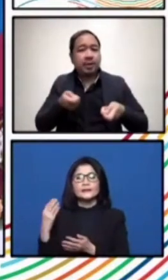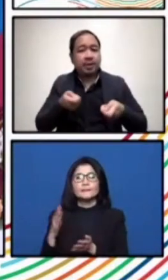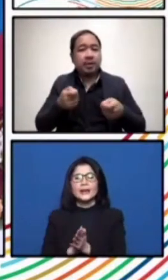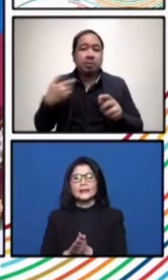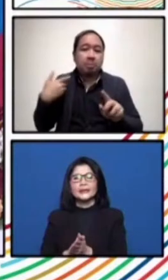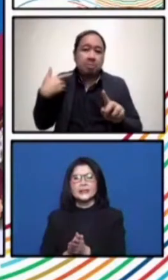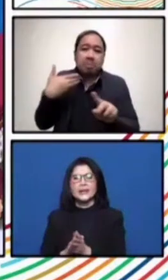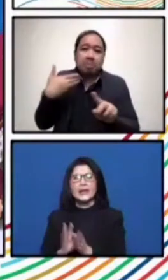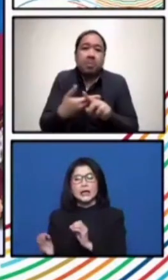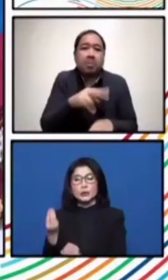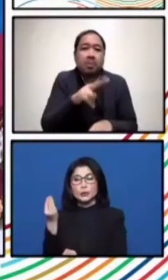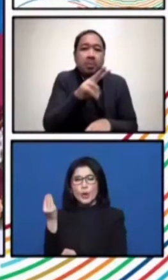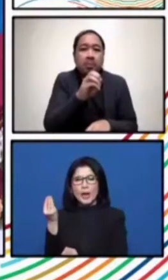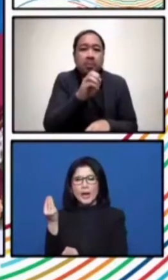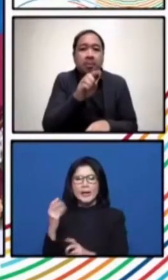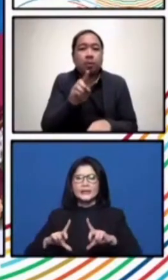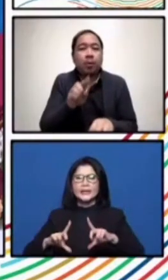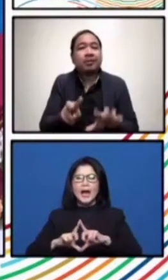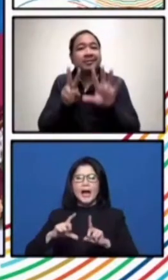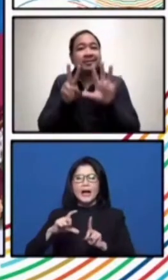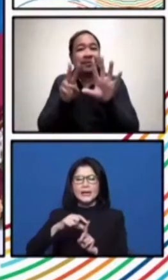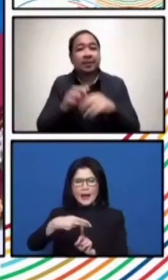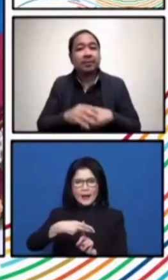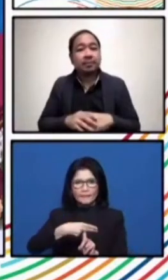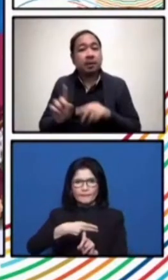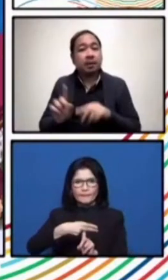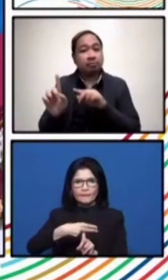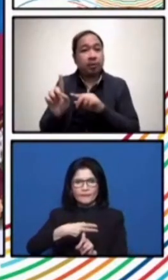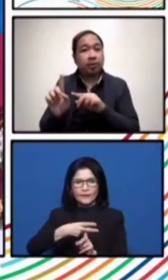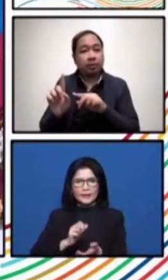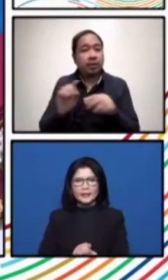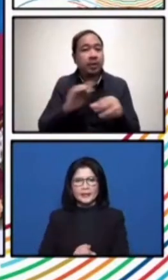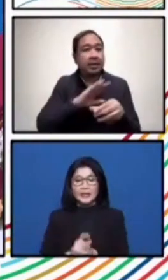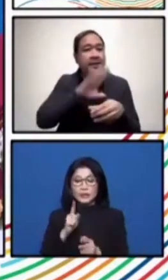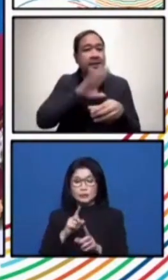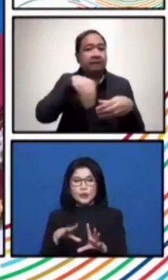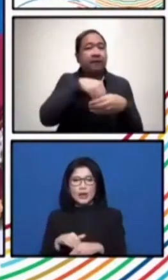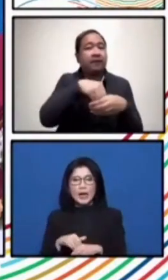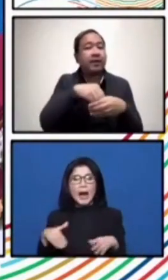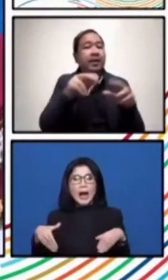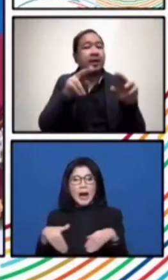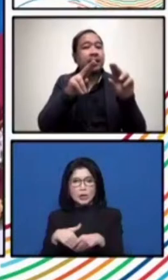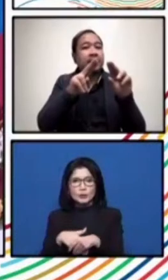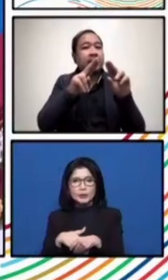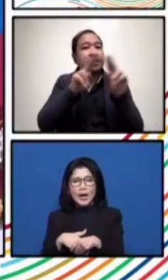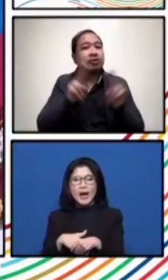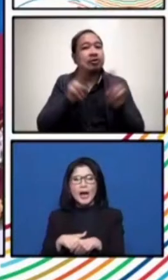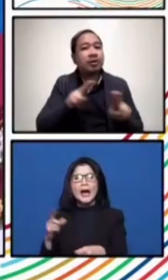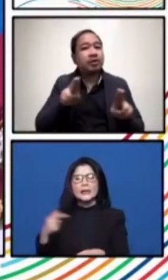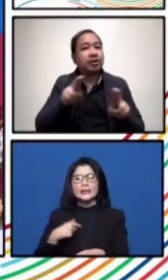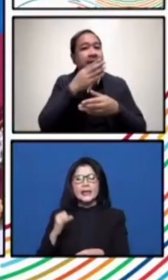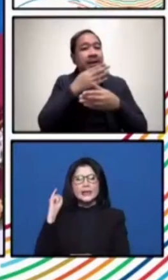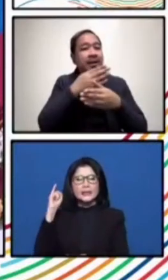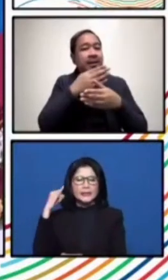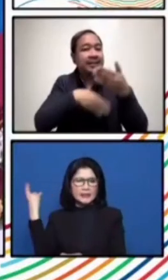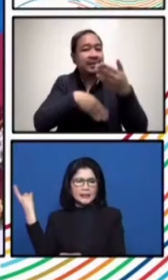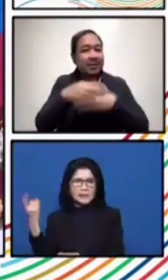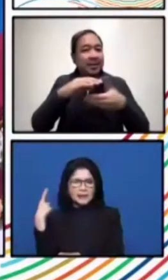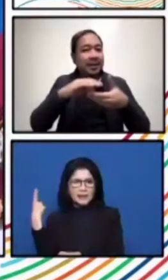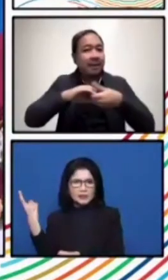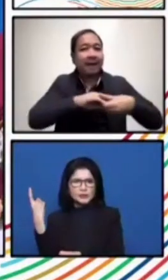he also bought member of international disability Alliance the fourth one is